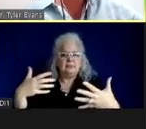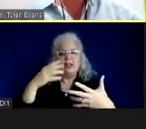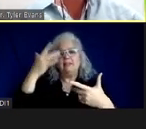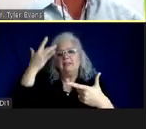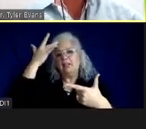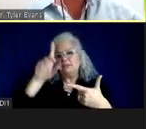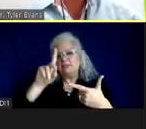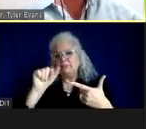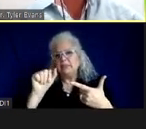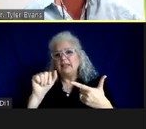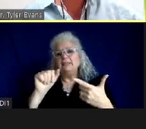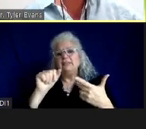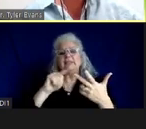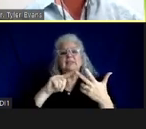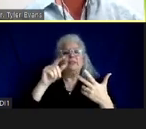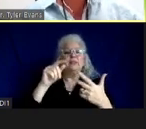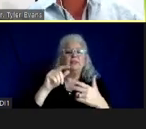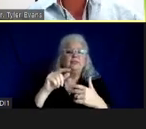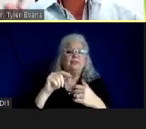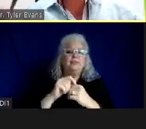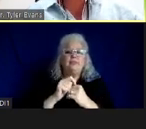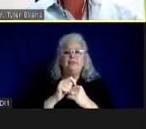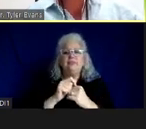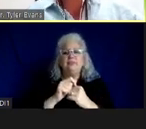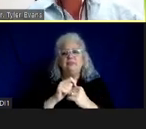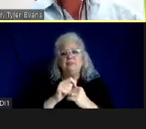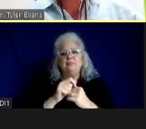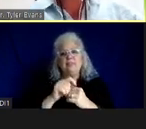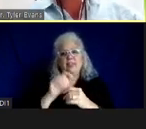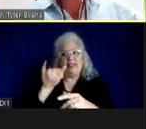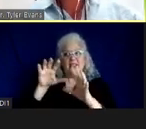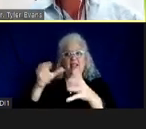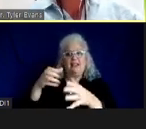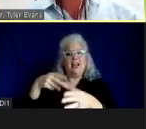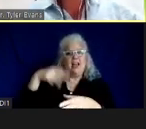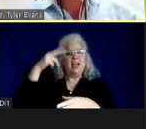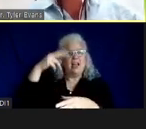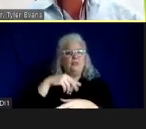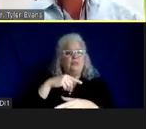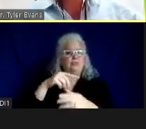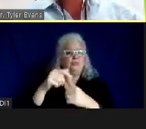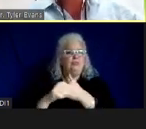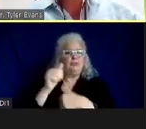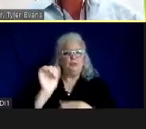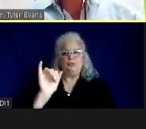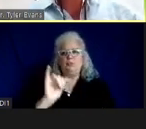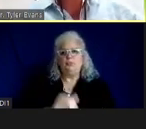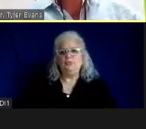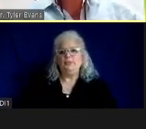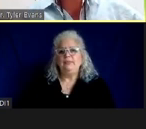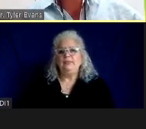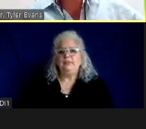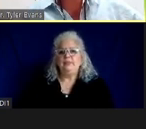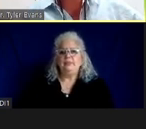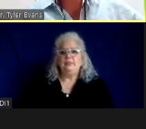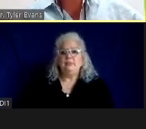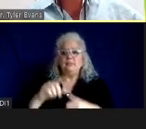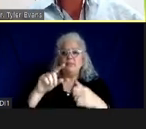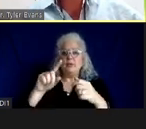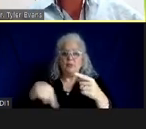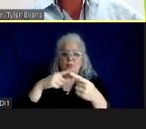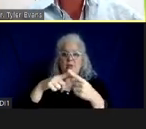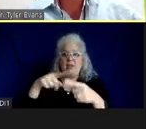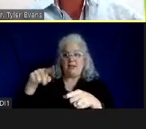people at a higher risk. And we don't know exactly when those folks are going to be identified by the state, but